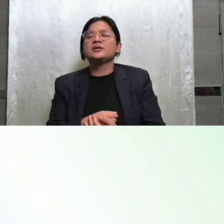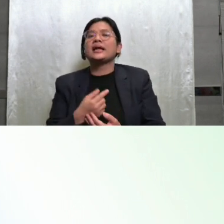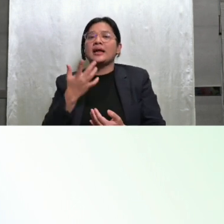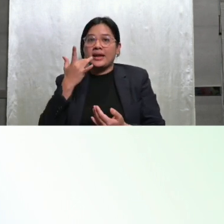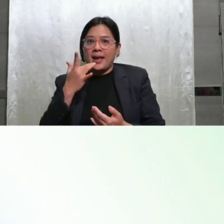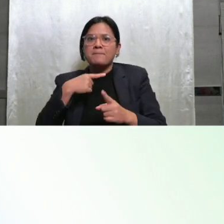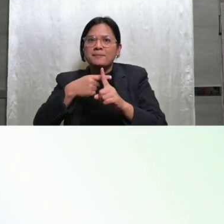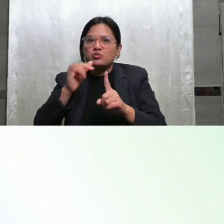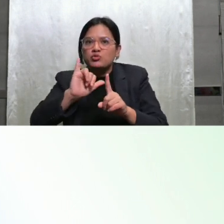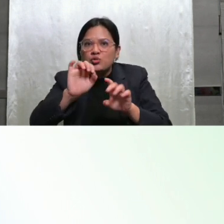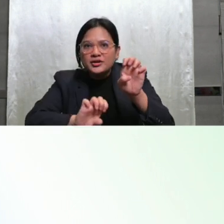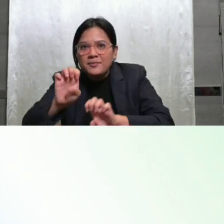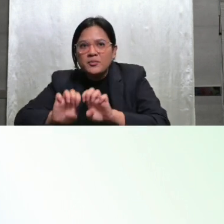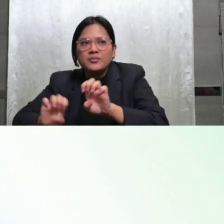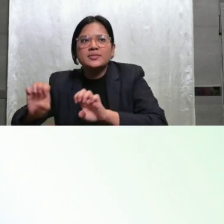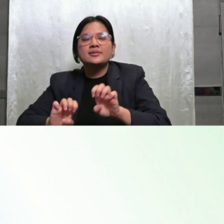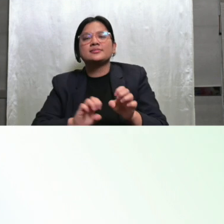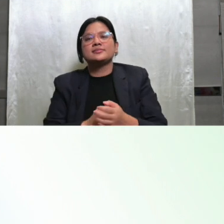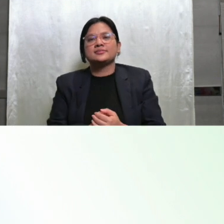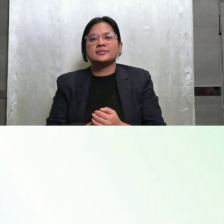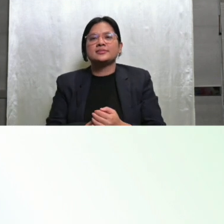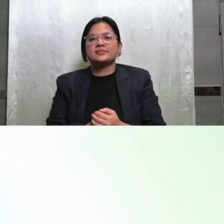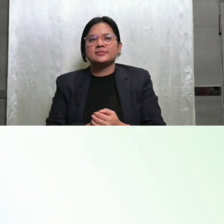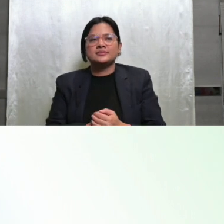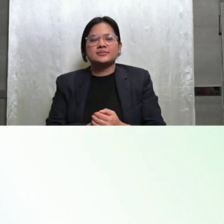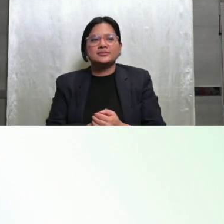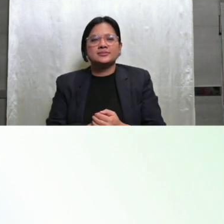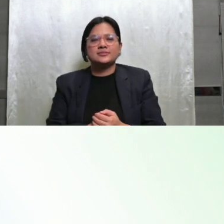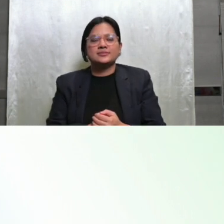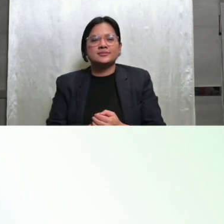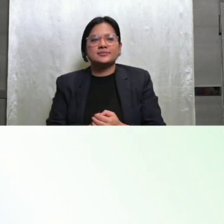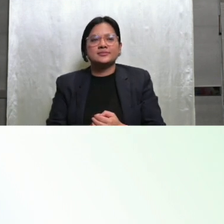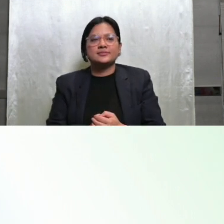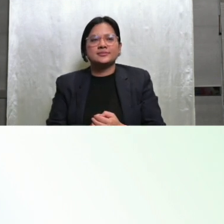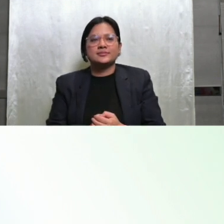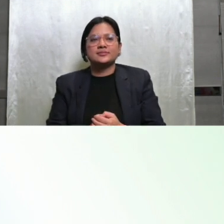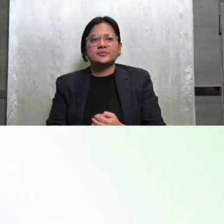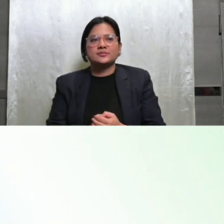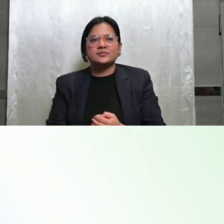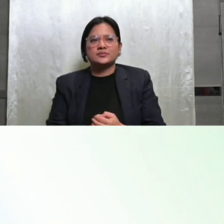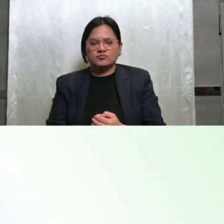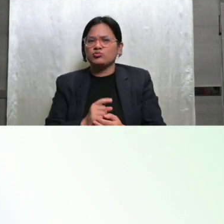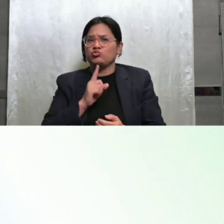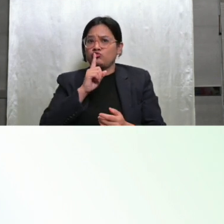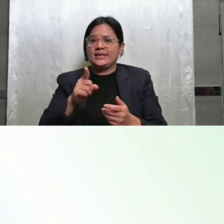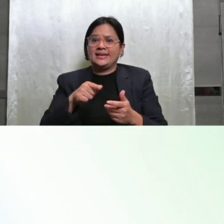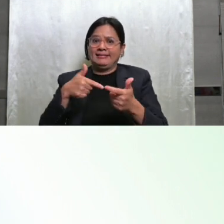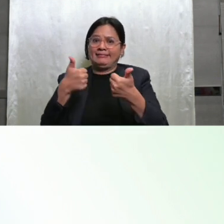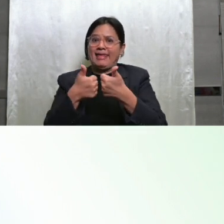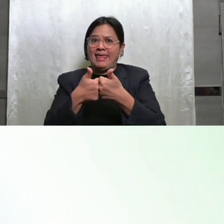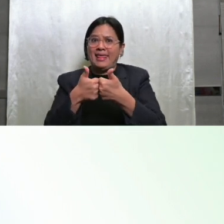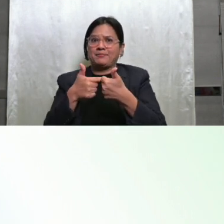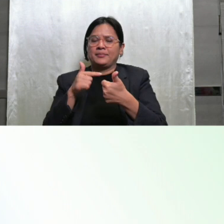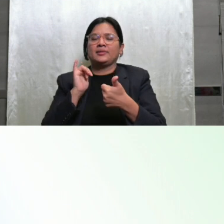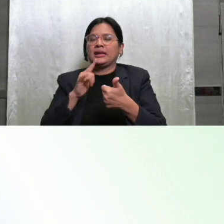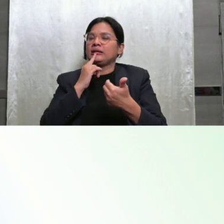of learning through games is very simple. There's a micro-learning step that you can see, and we have different templates. You